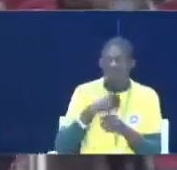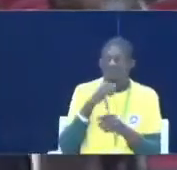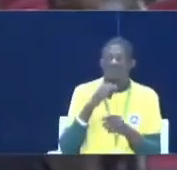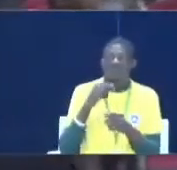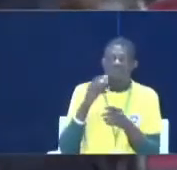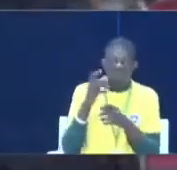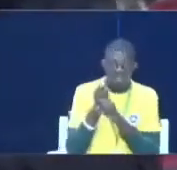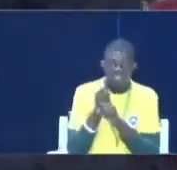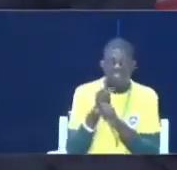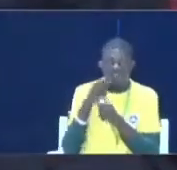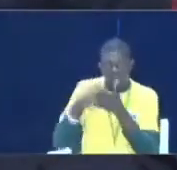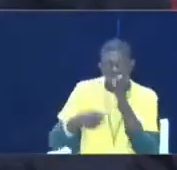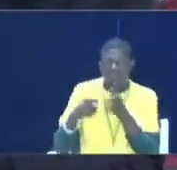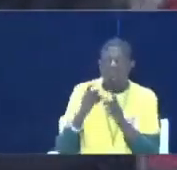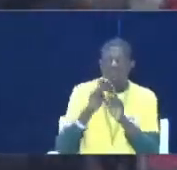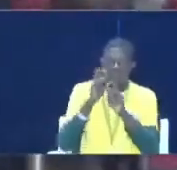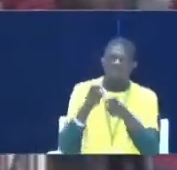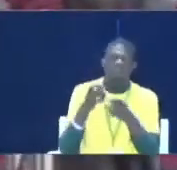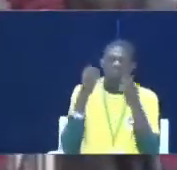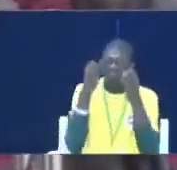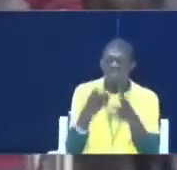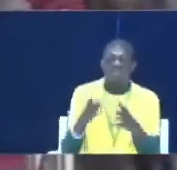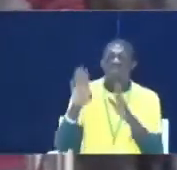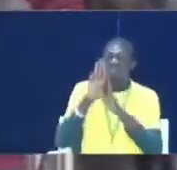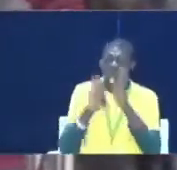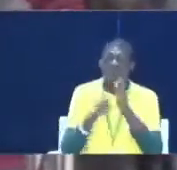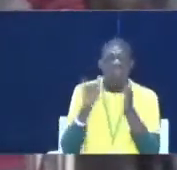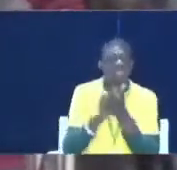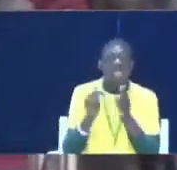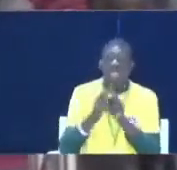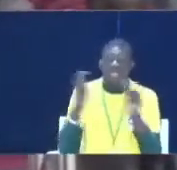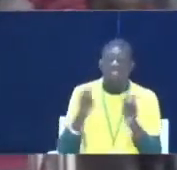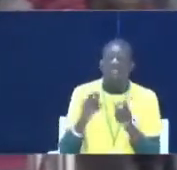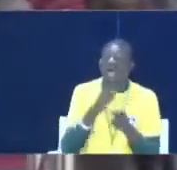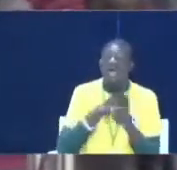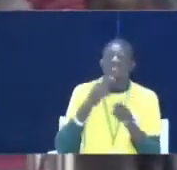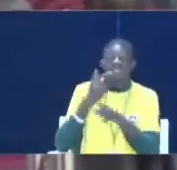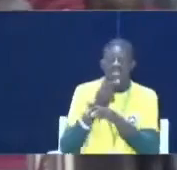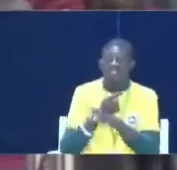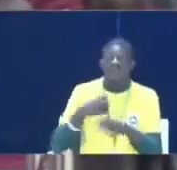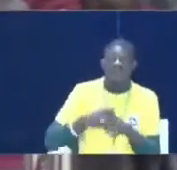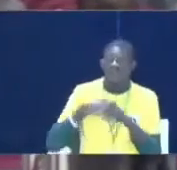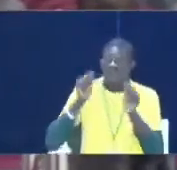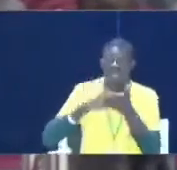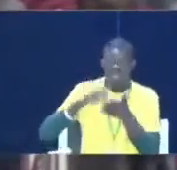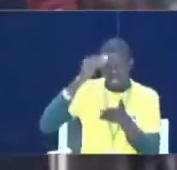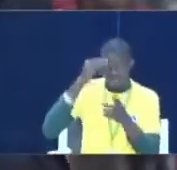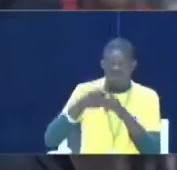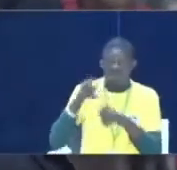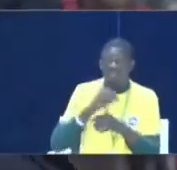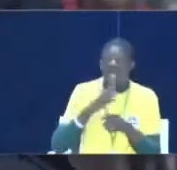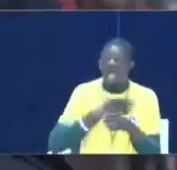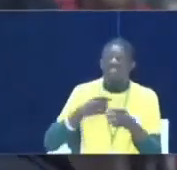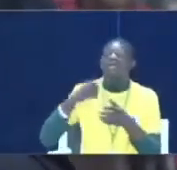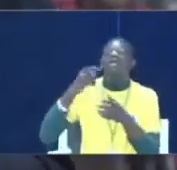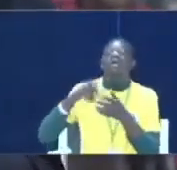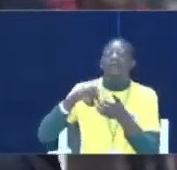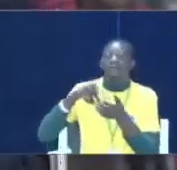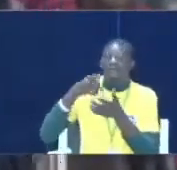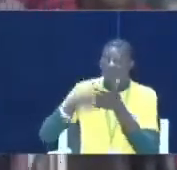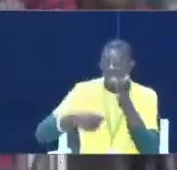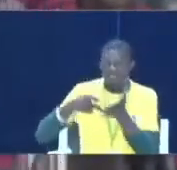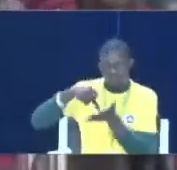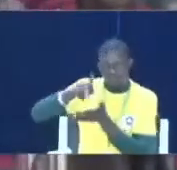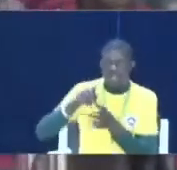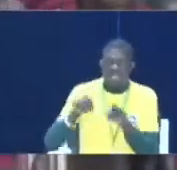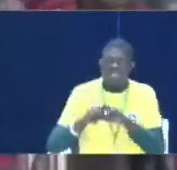they paid. There are men in the Bible that enlarge, and there are lessons we can learn from them, and the prices they pay. As a